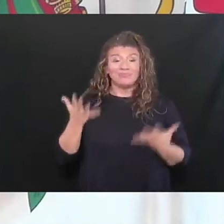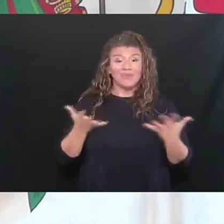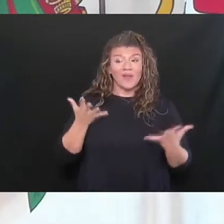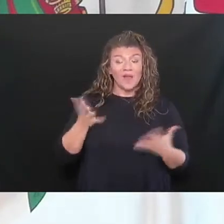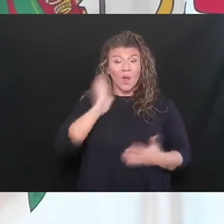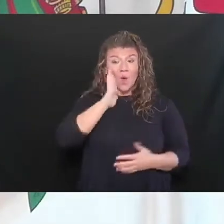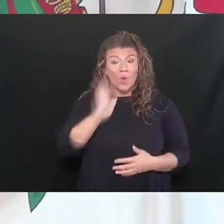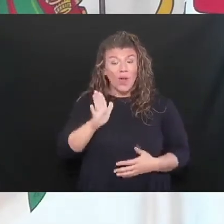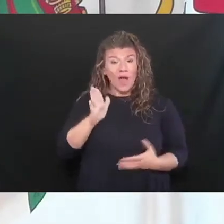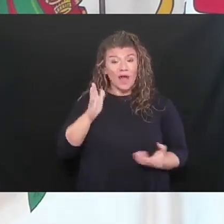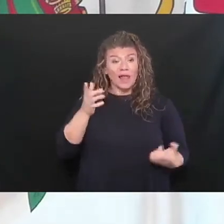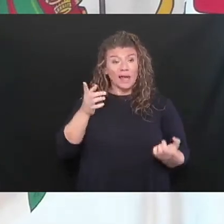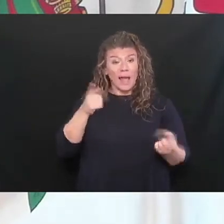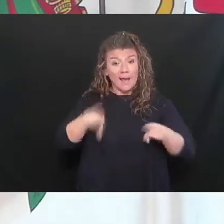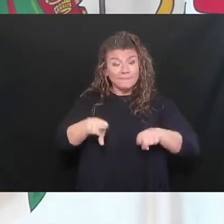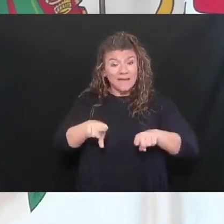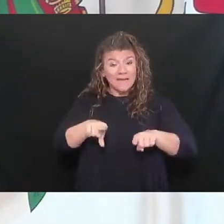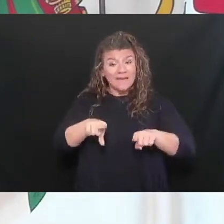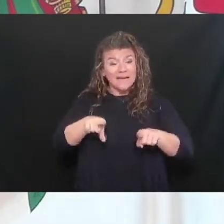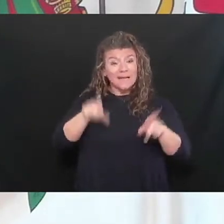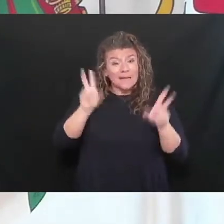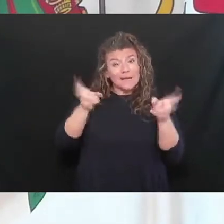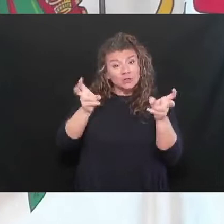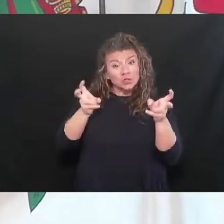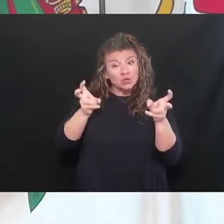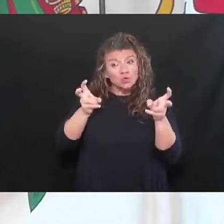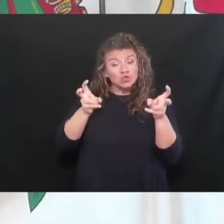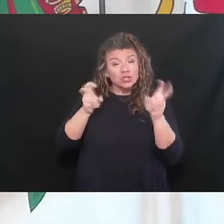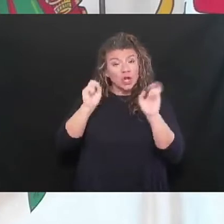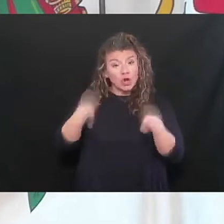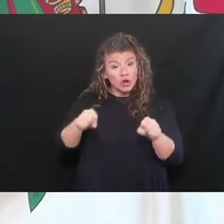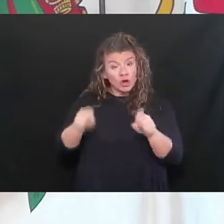is it going to cause them issues that could